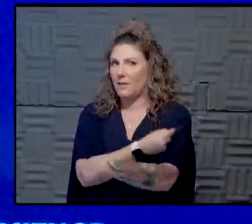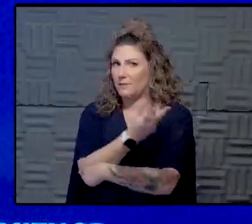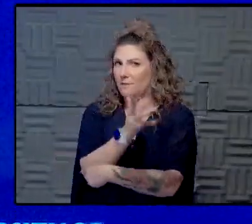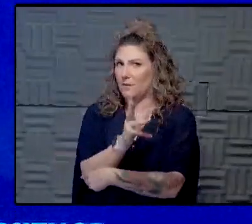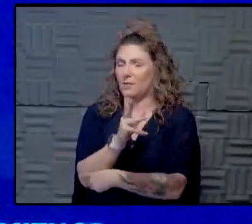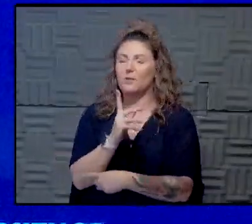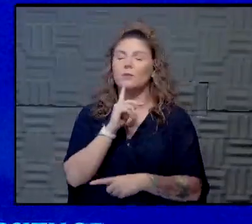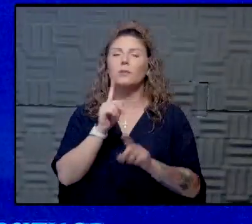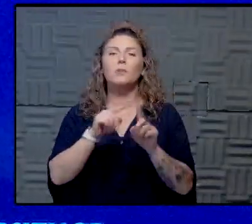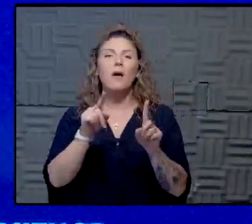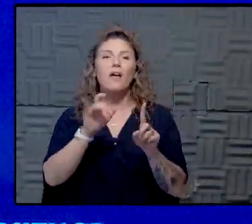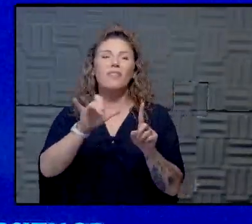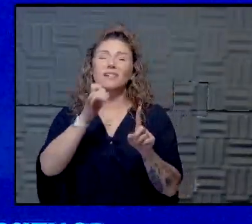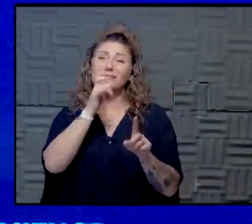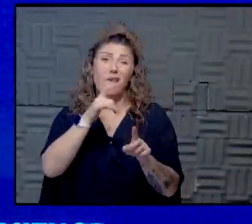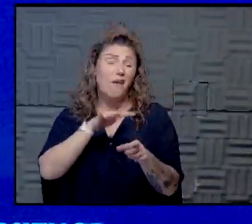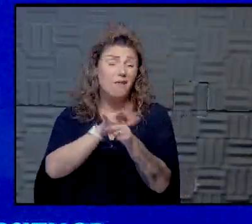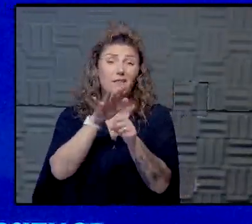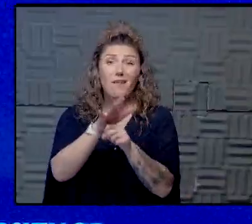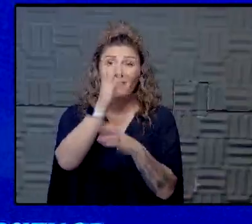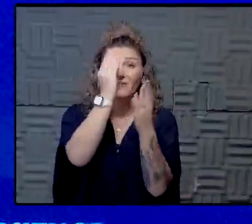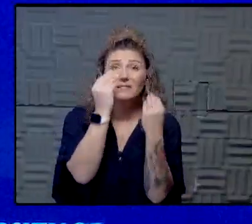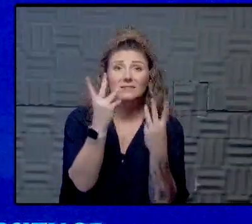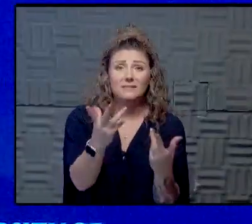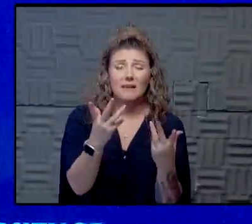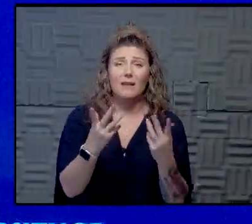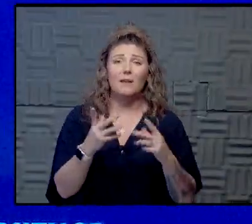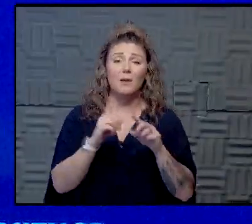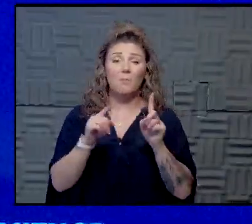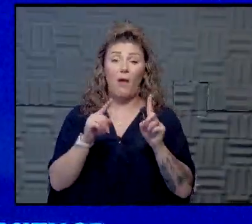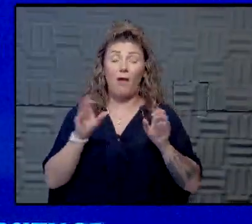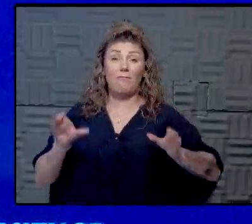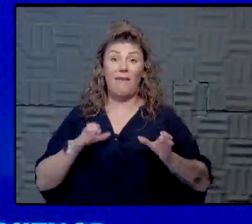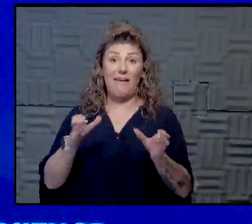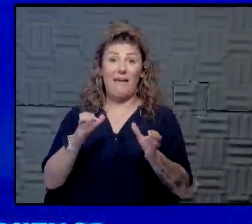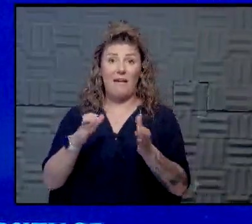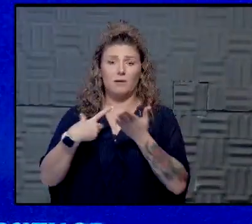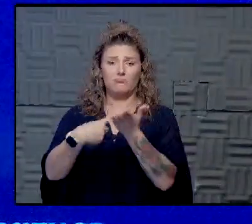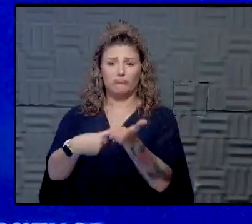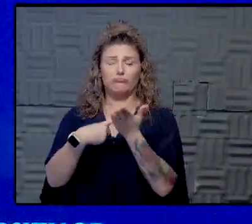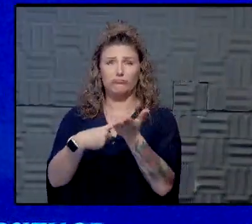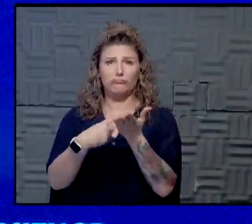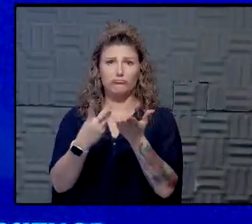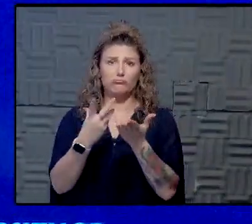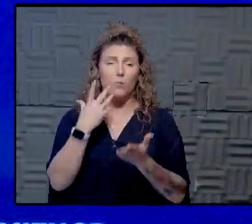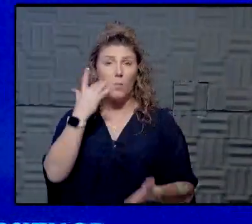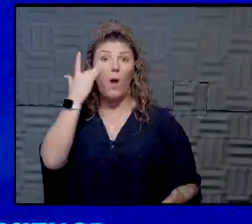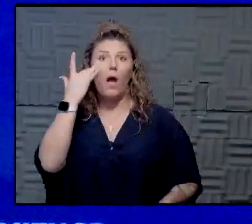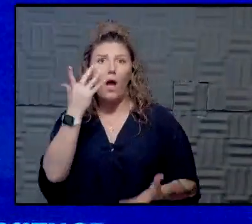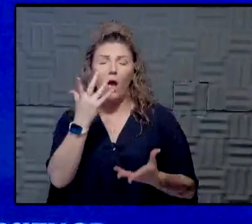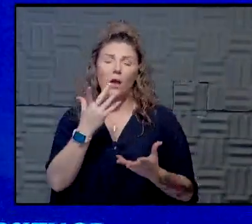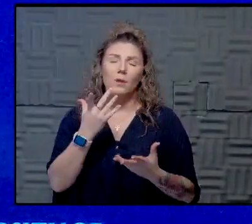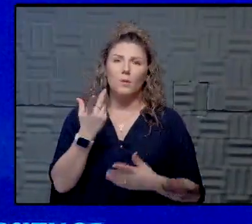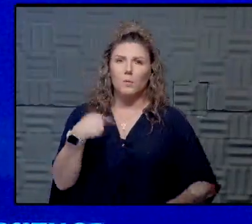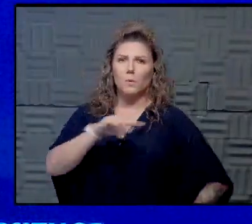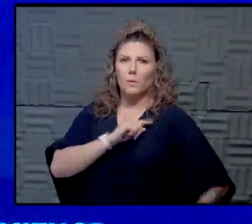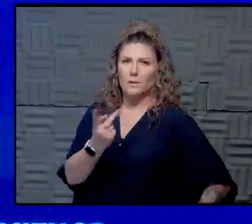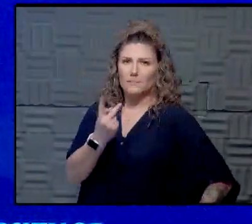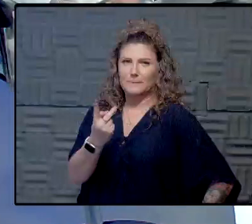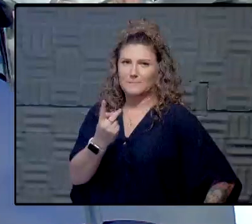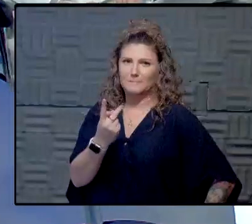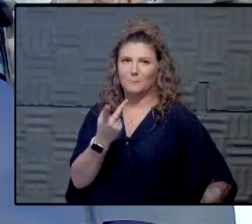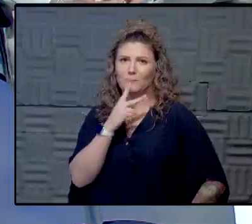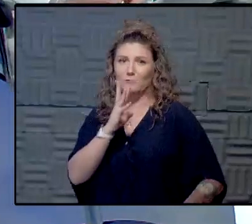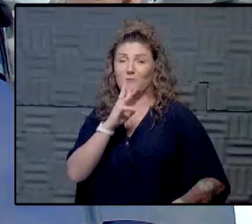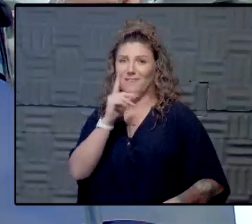just because of lack of data on that. But we are actually having that active discussion for more than one reason, and Dr. Lewis and I were talking yesterday about